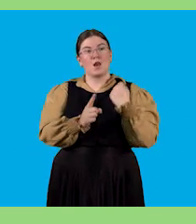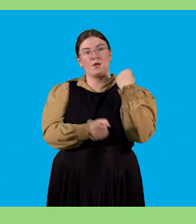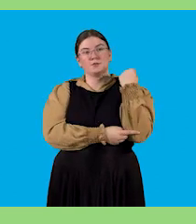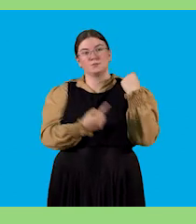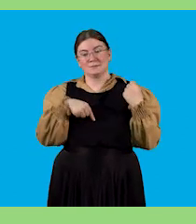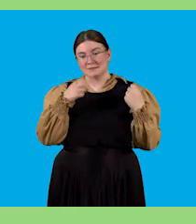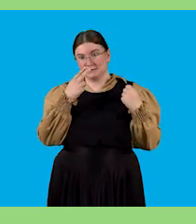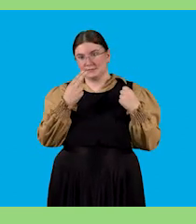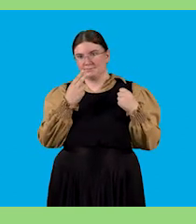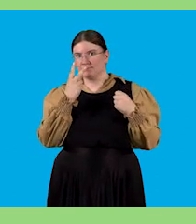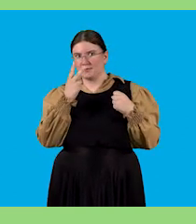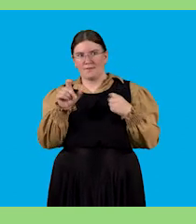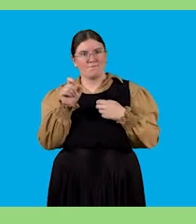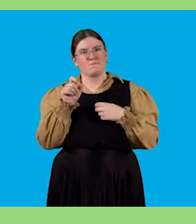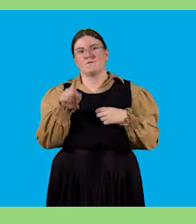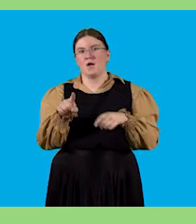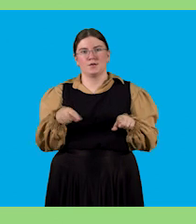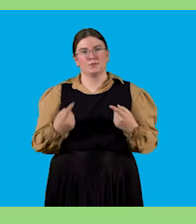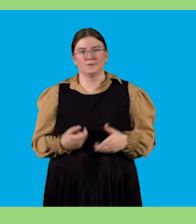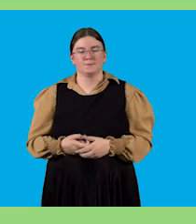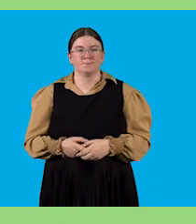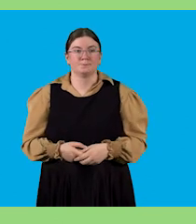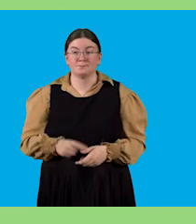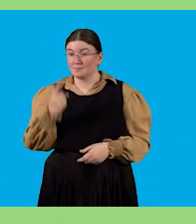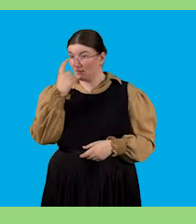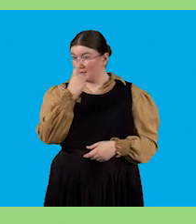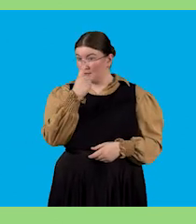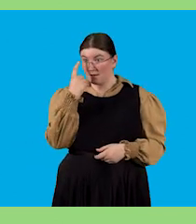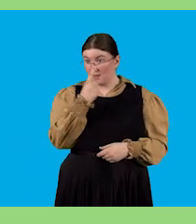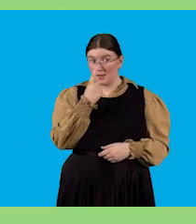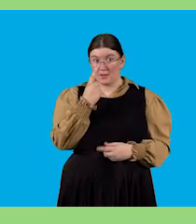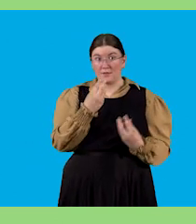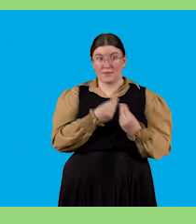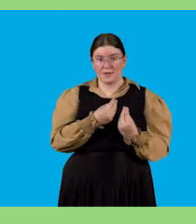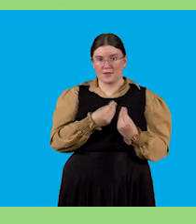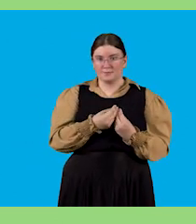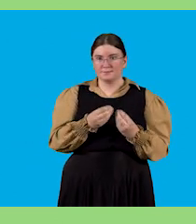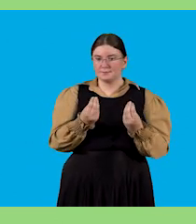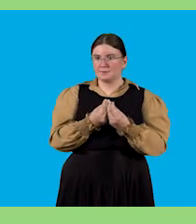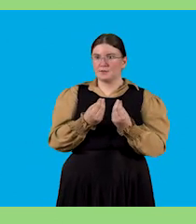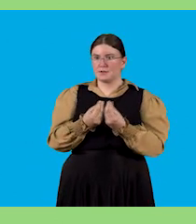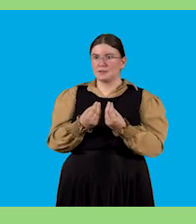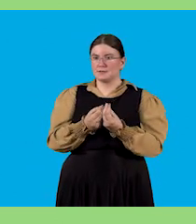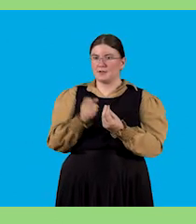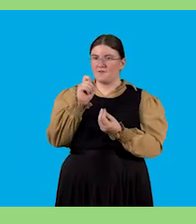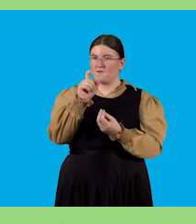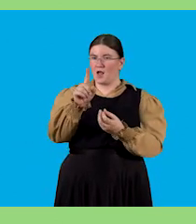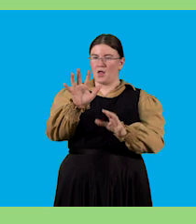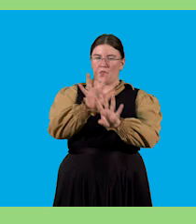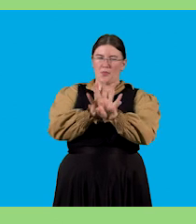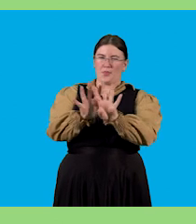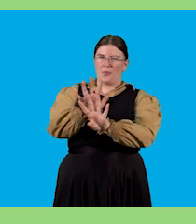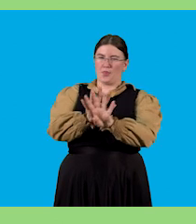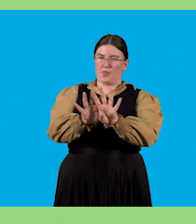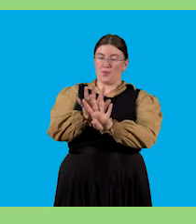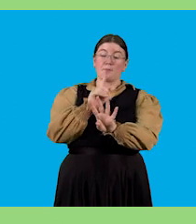at short-sightedness. This is an eye condition that causes distant objects to appear blurred